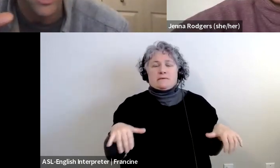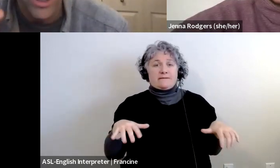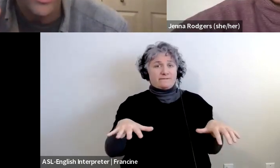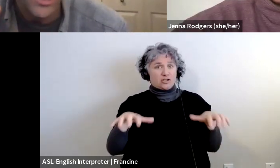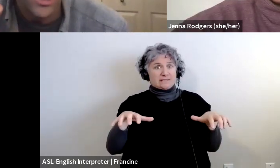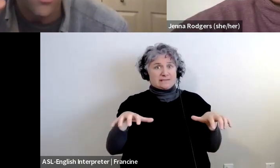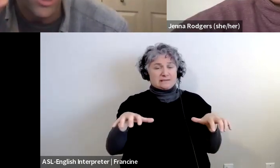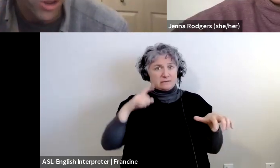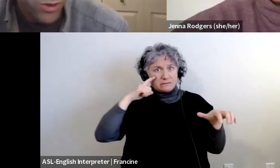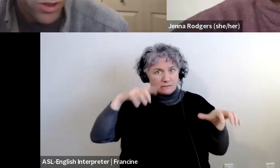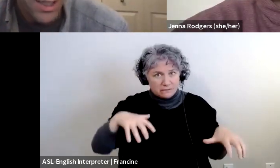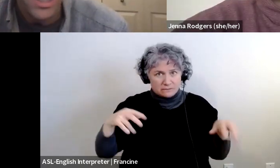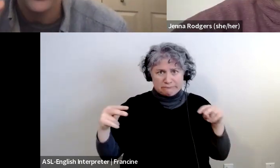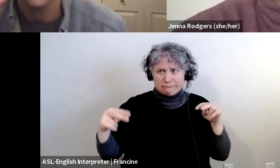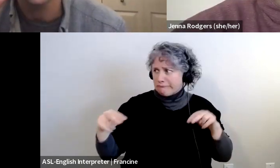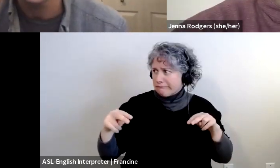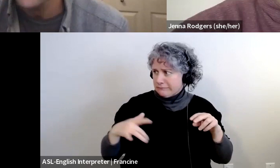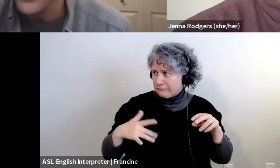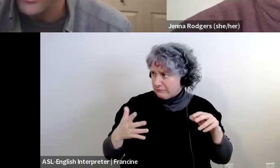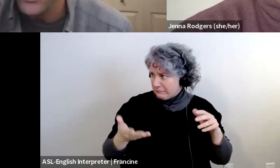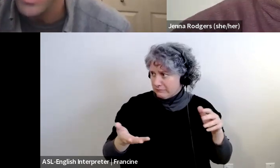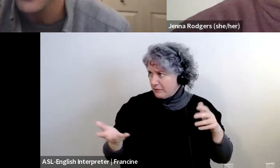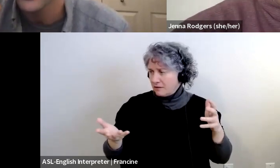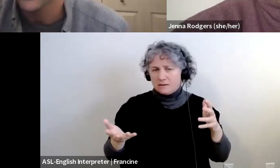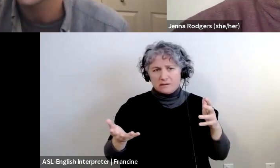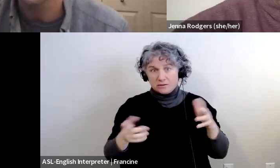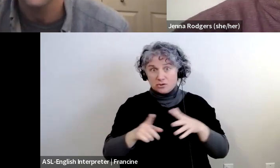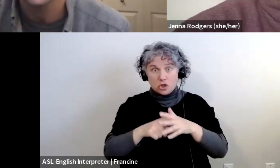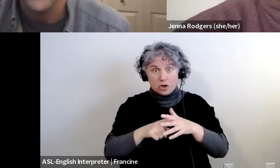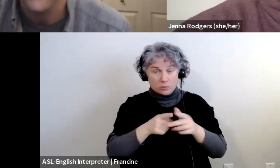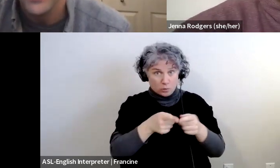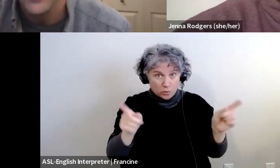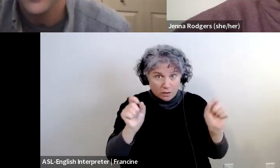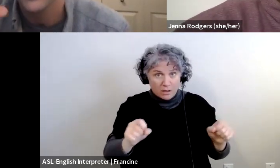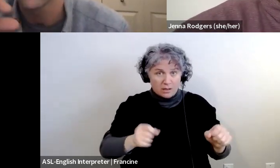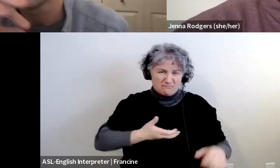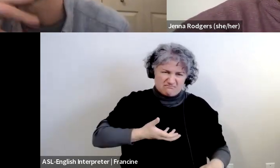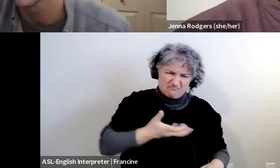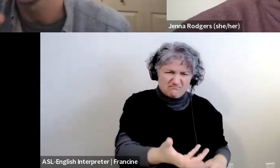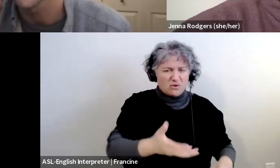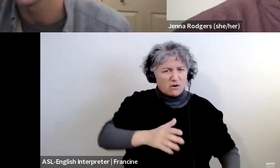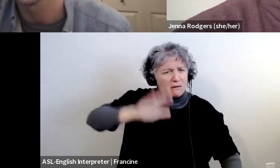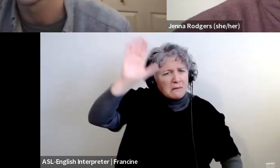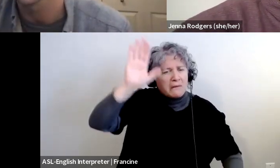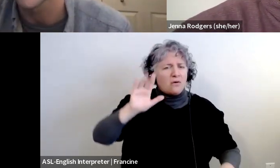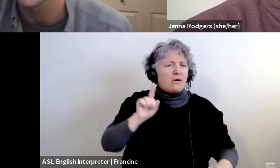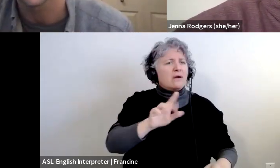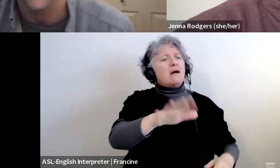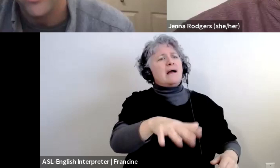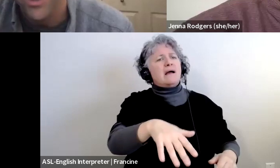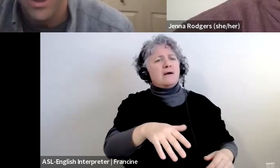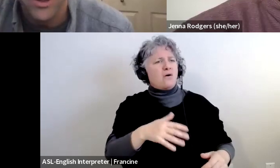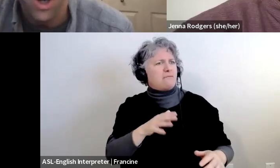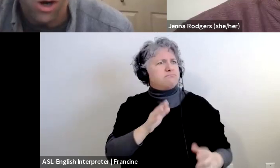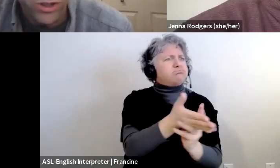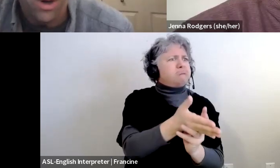and then looking to each other for cues. So if you can start that, a small shift in that could open up floodgates for a